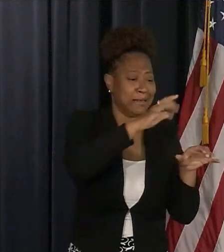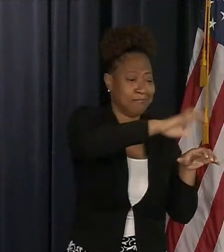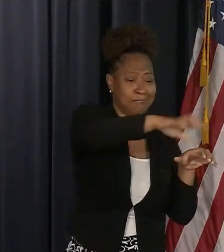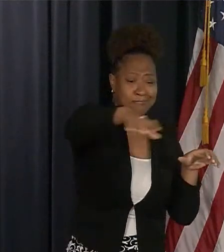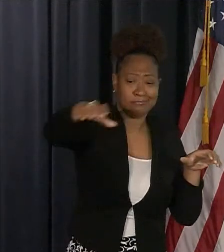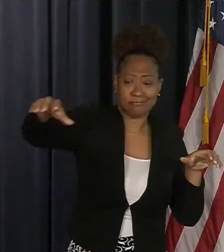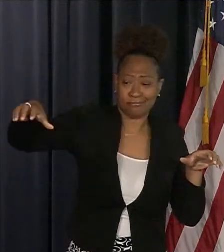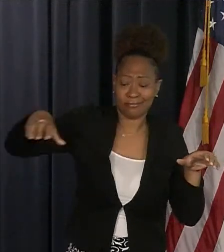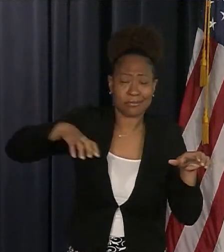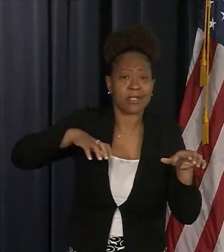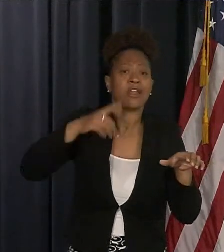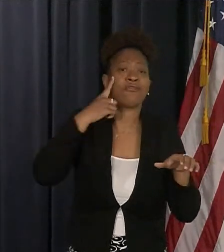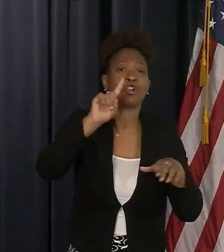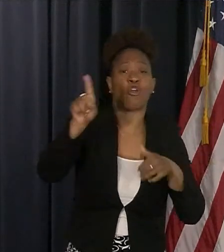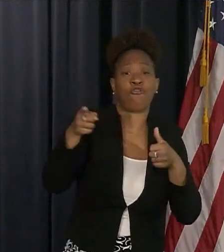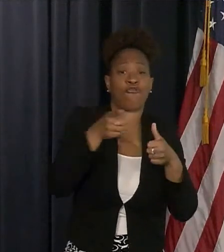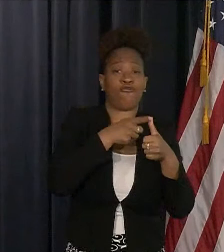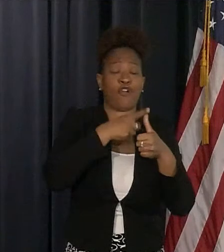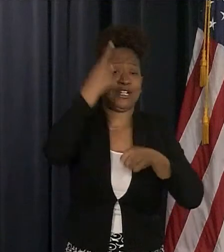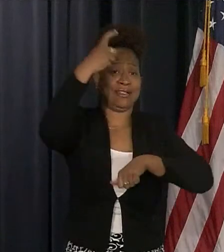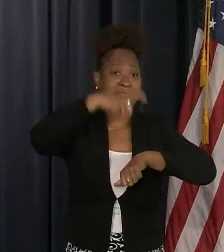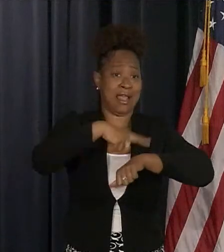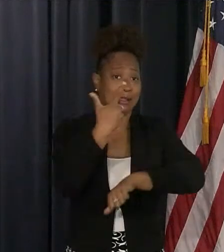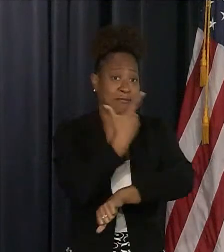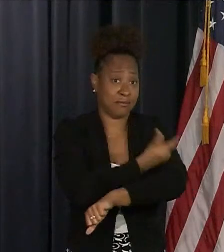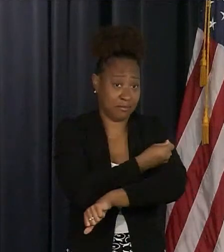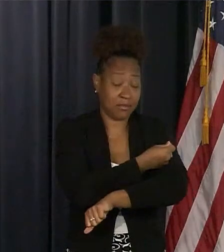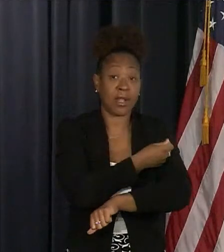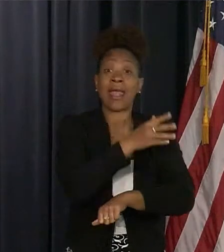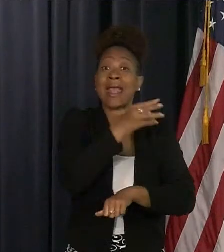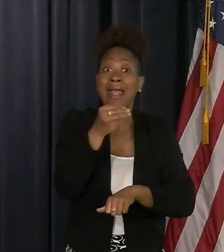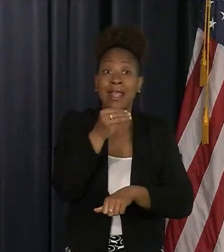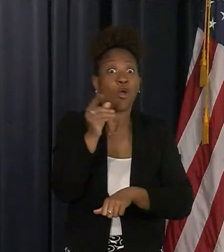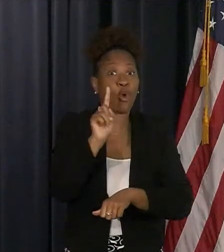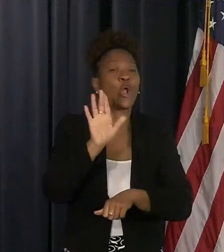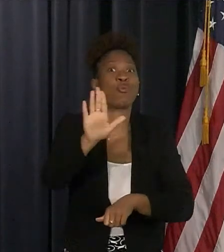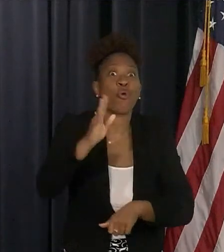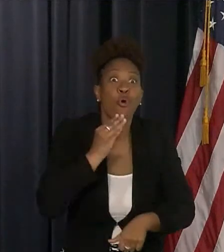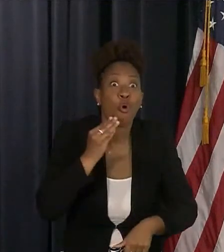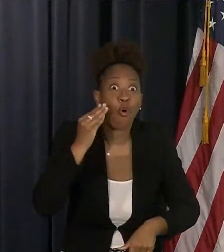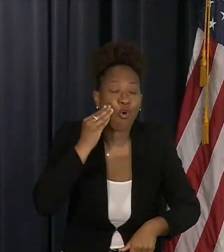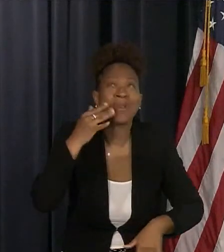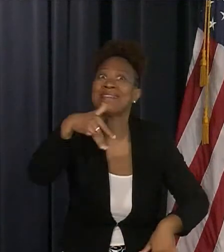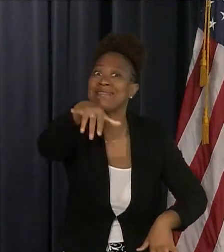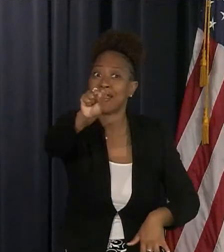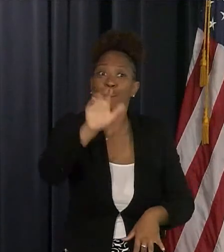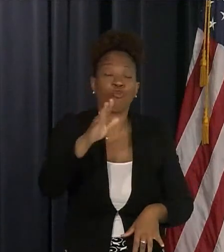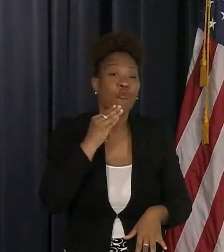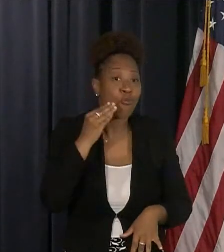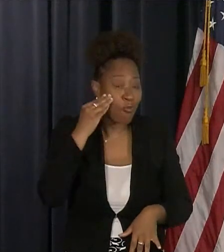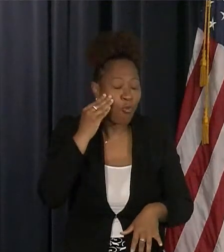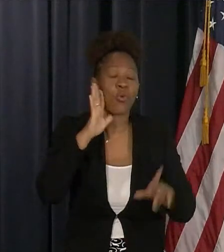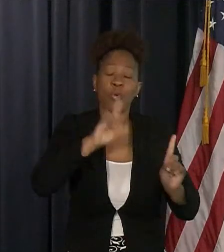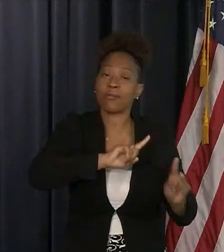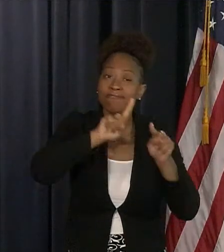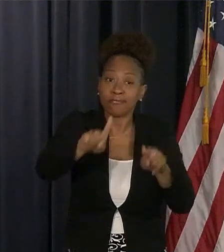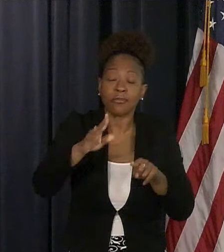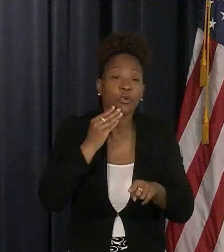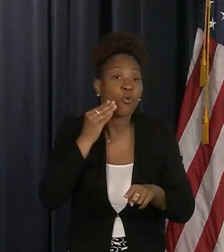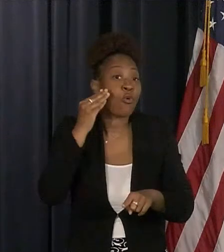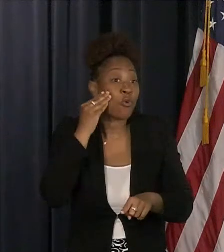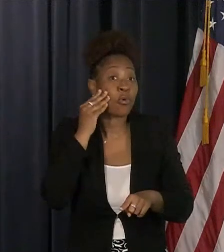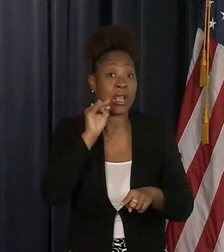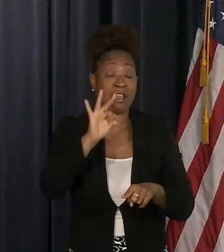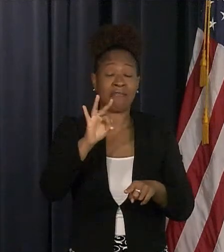across the city for your first dose and also in your home. We will come directly to you. If you are